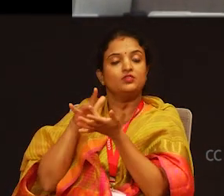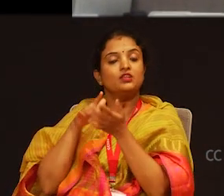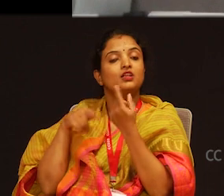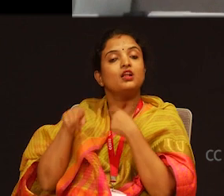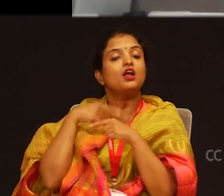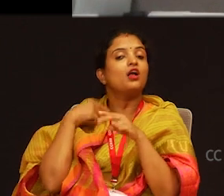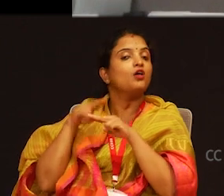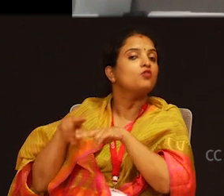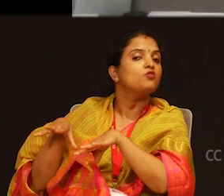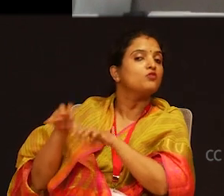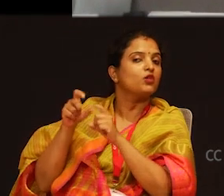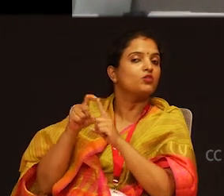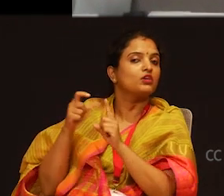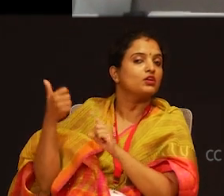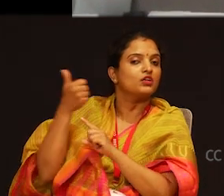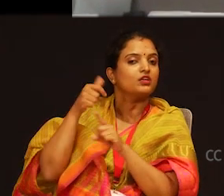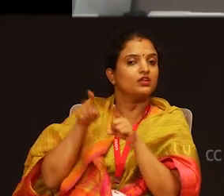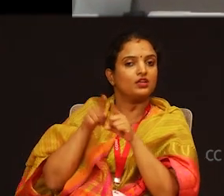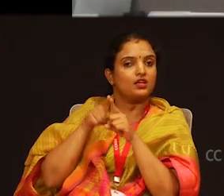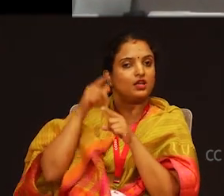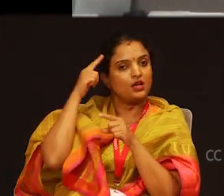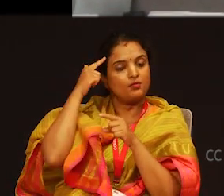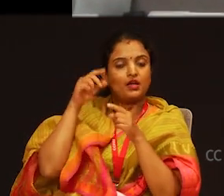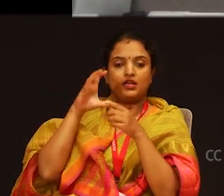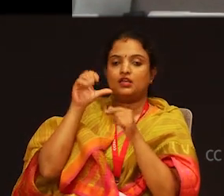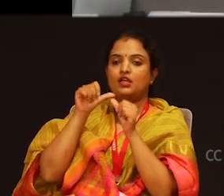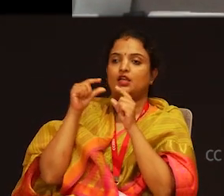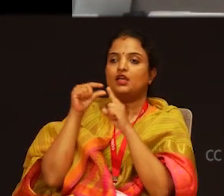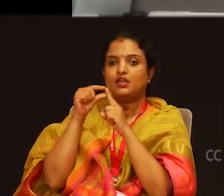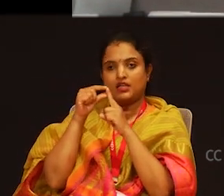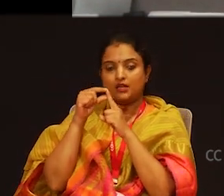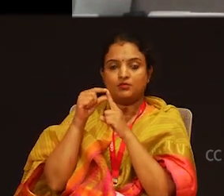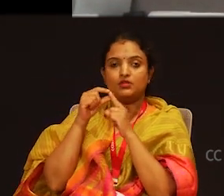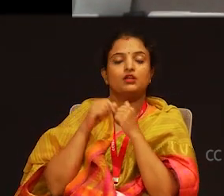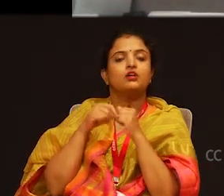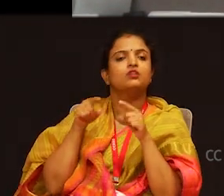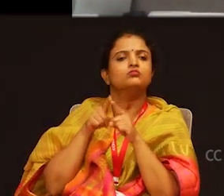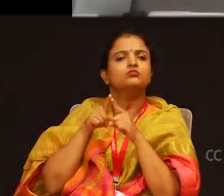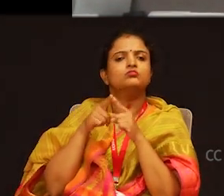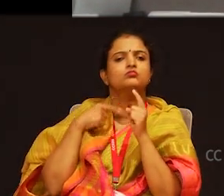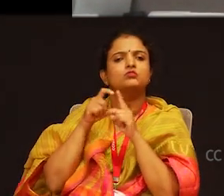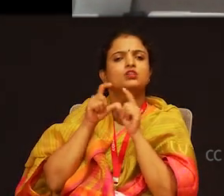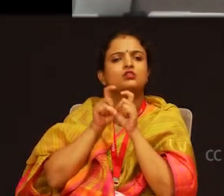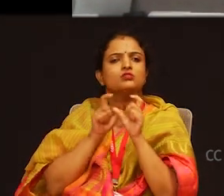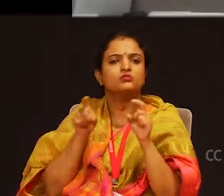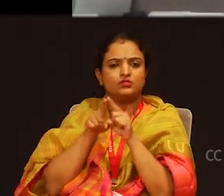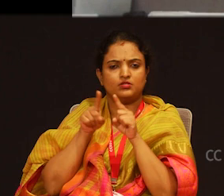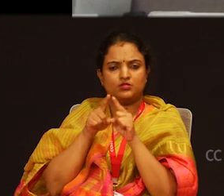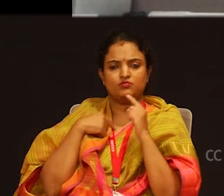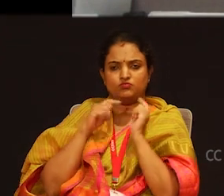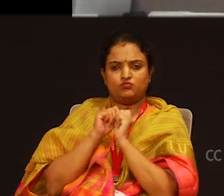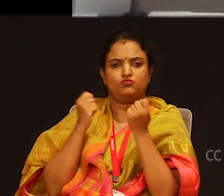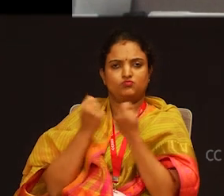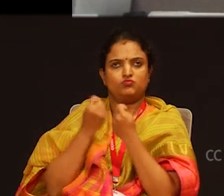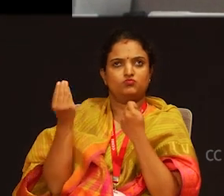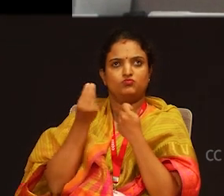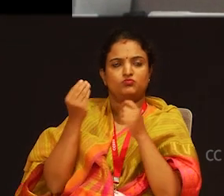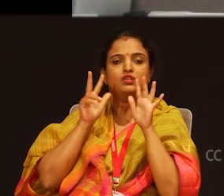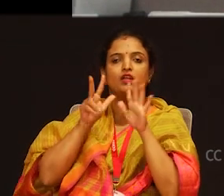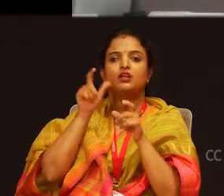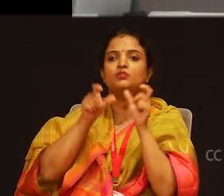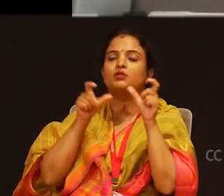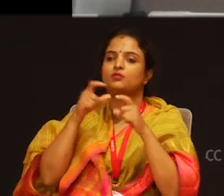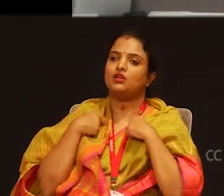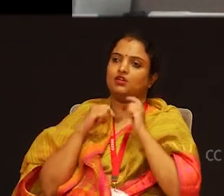I'm the founder and director of the MindCap Center. We have a multidisciplinary approach with a team of about 8